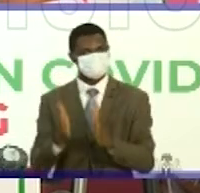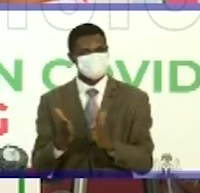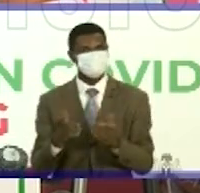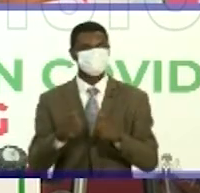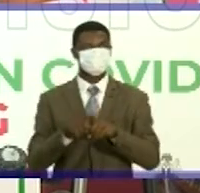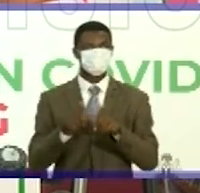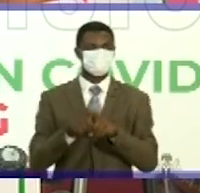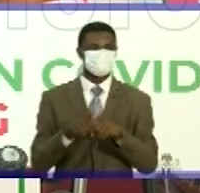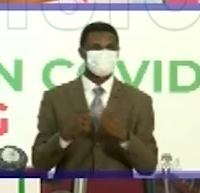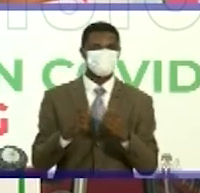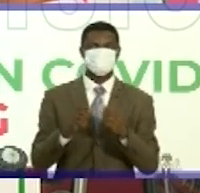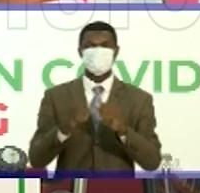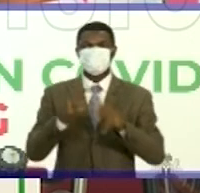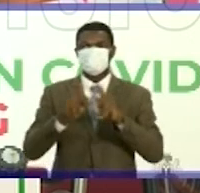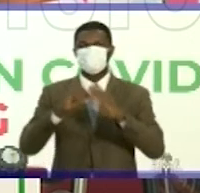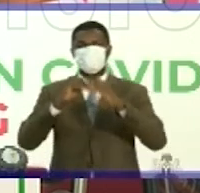12.